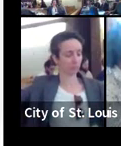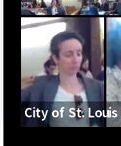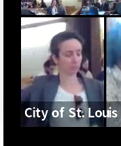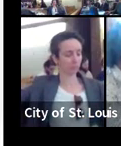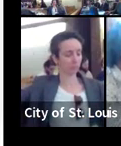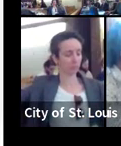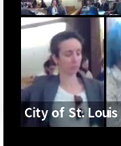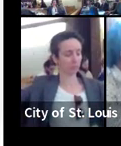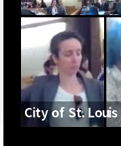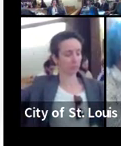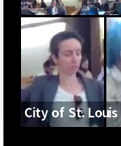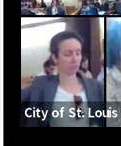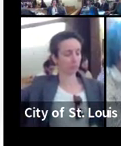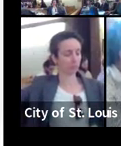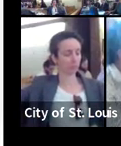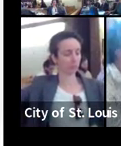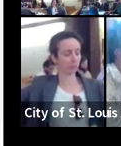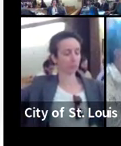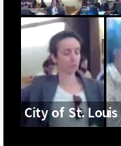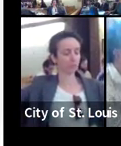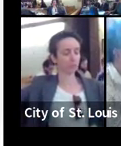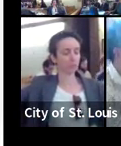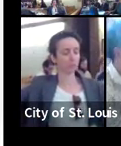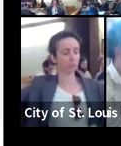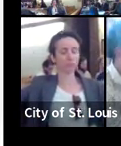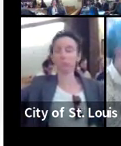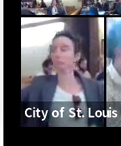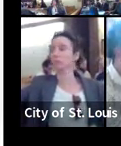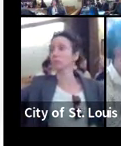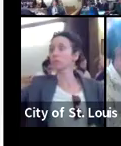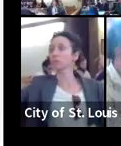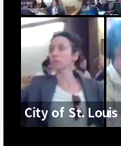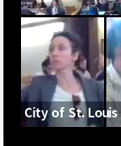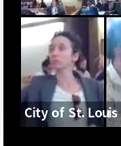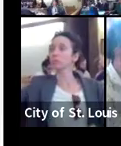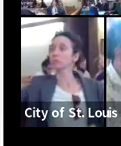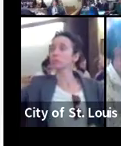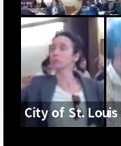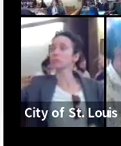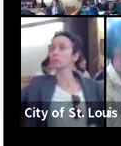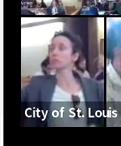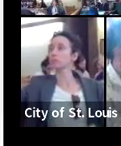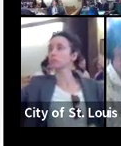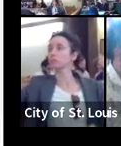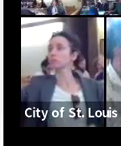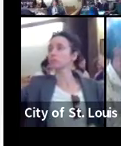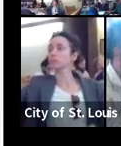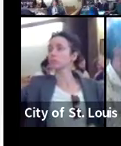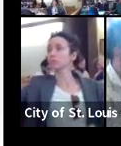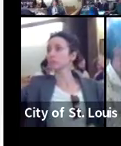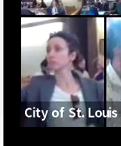slide. We know that through the course of this planning process, we tried a couple of pilot projects. They were placemaking,